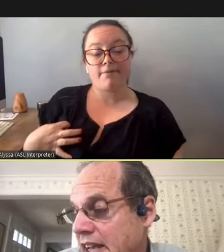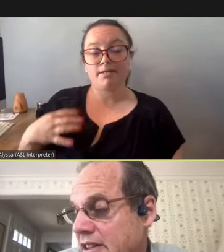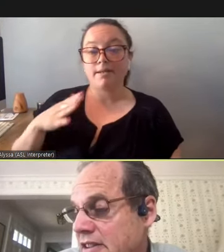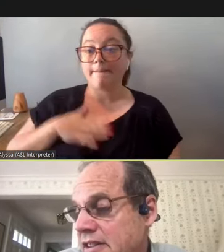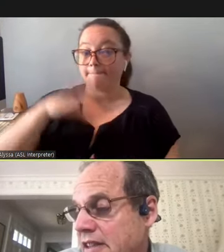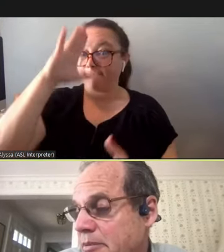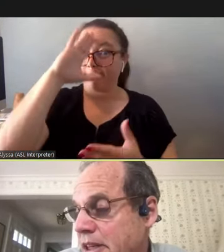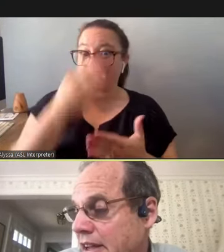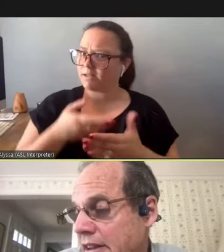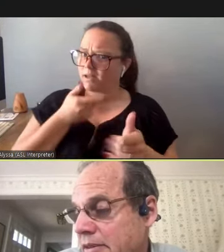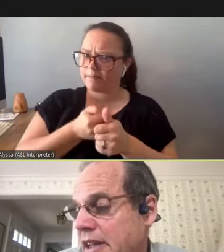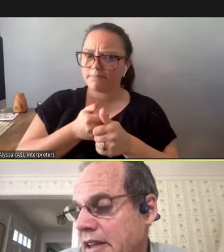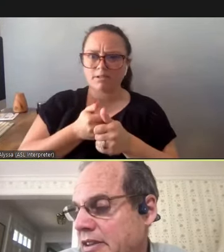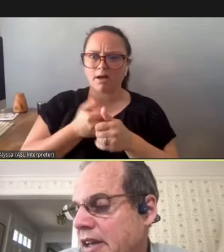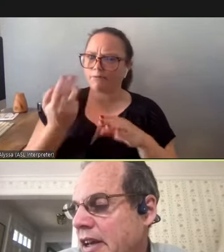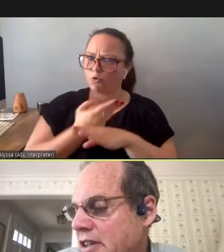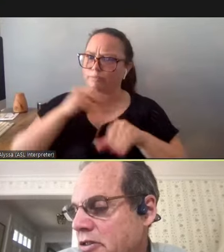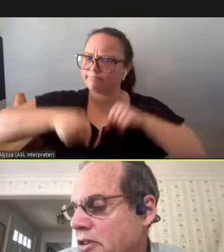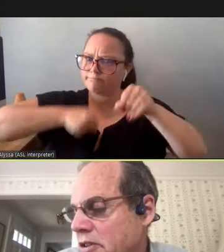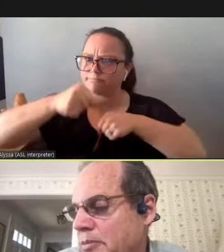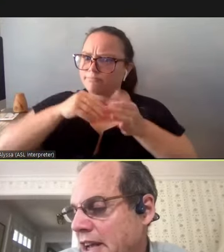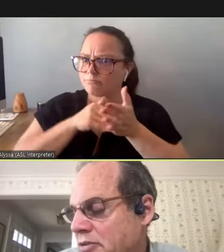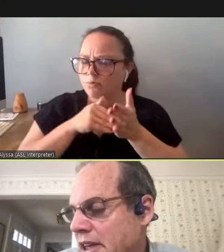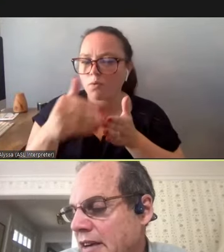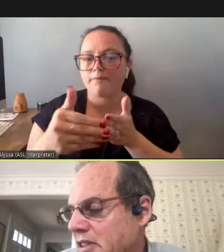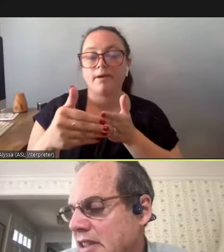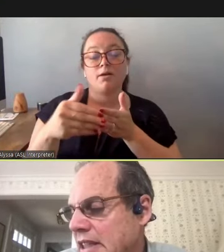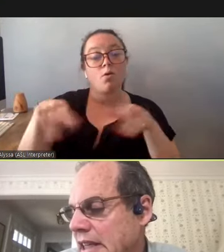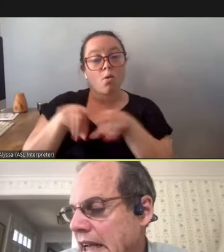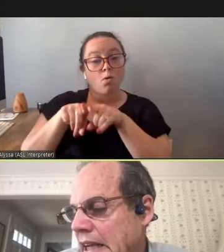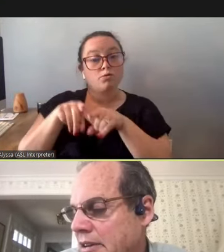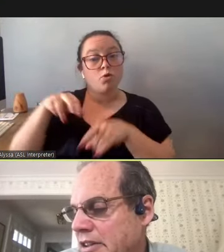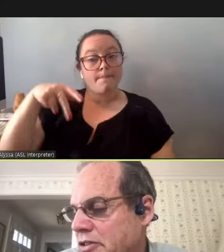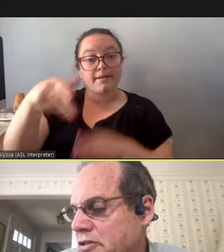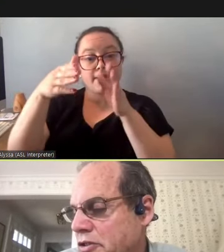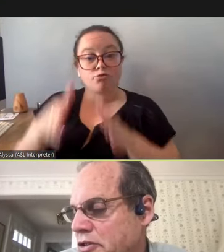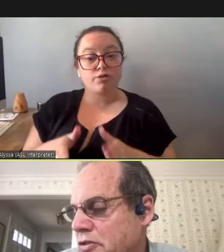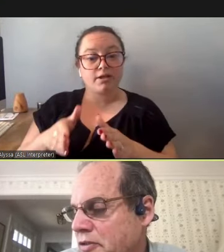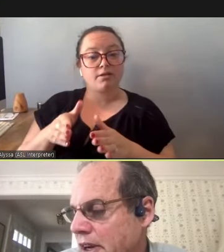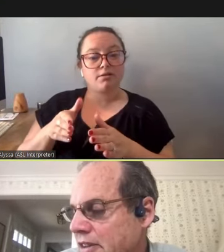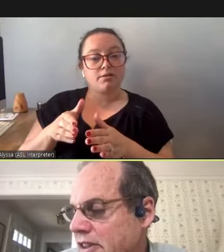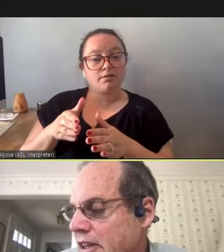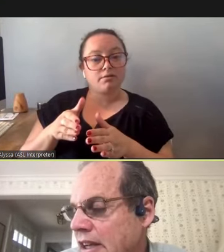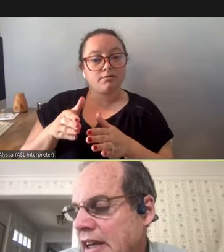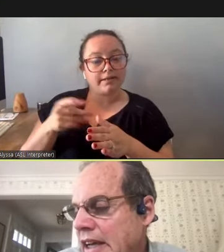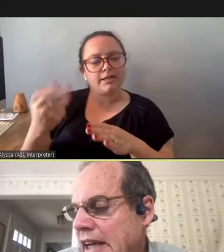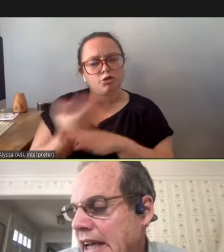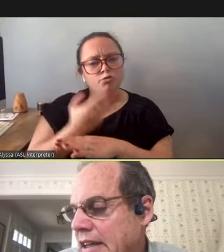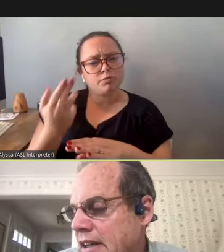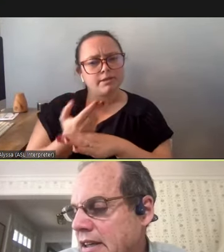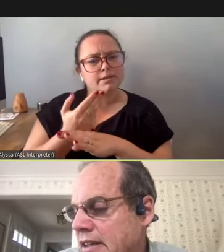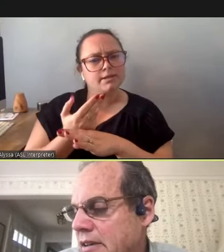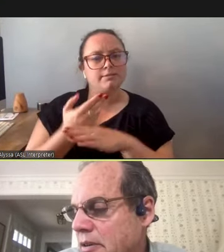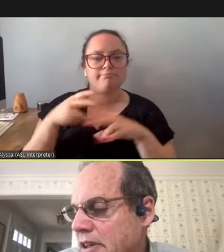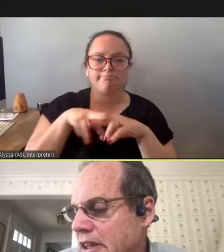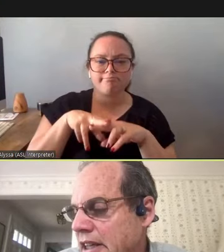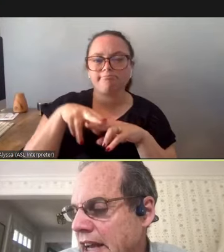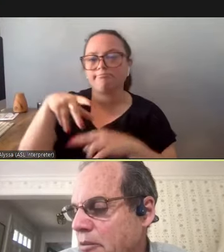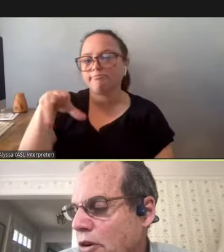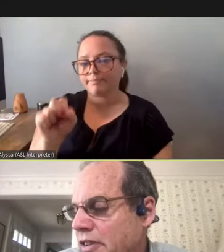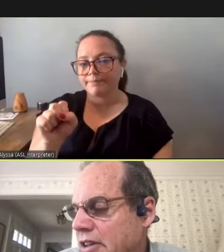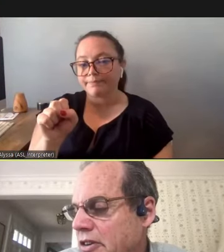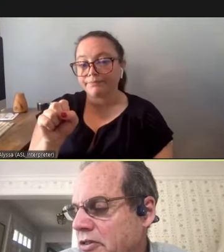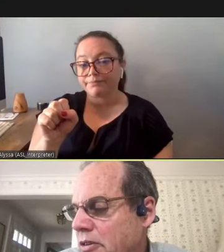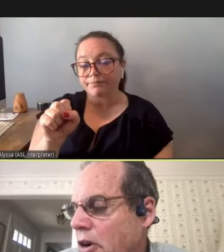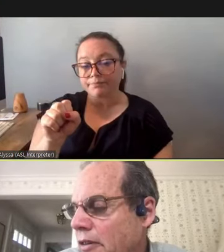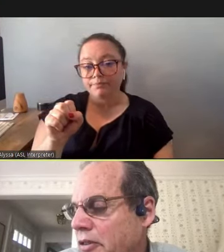avid cyclist, and he is also a pedestrian, obviously, and user of transit. And getting